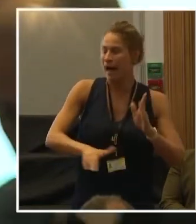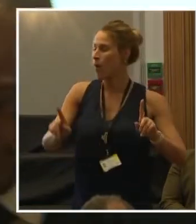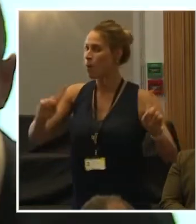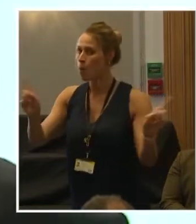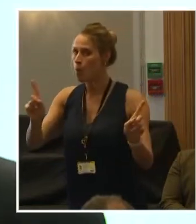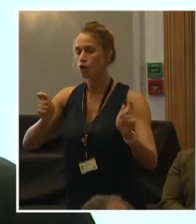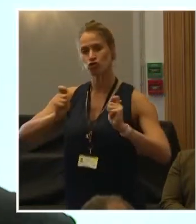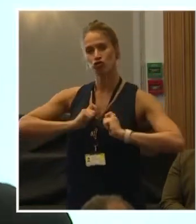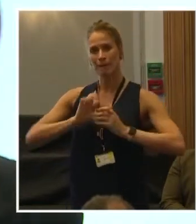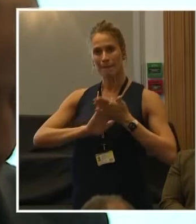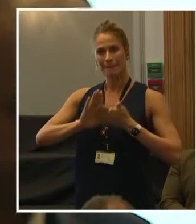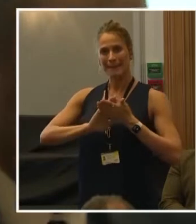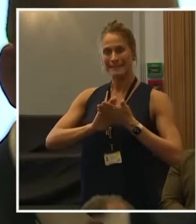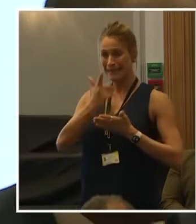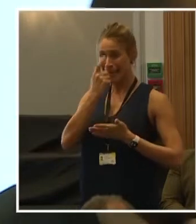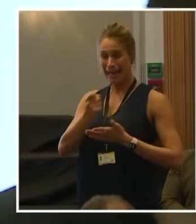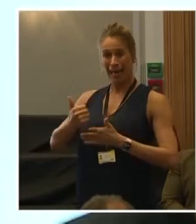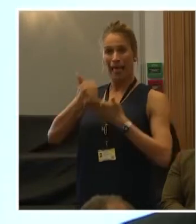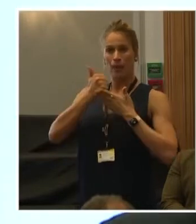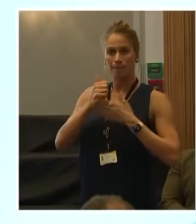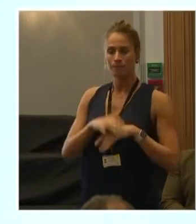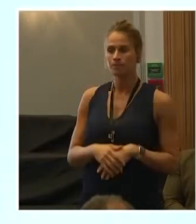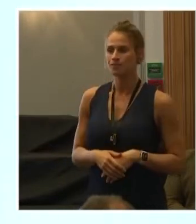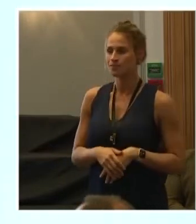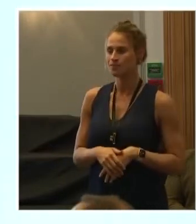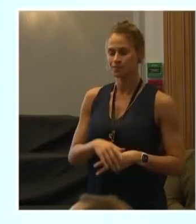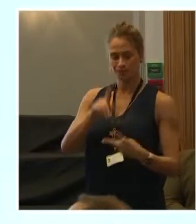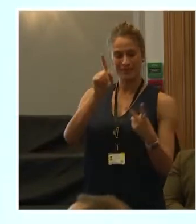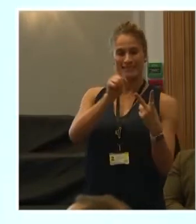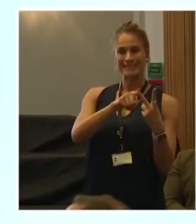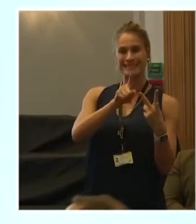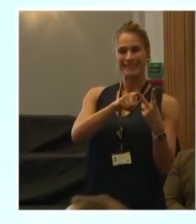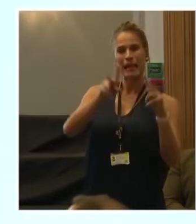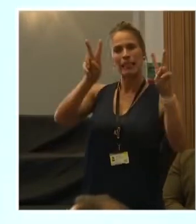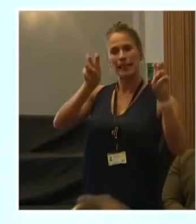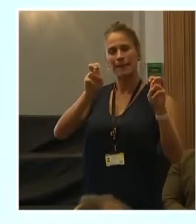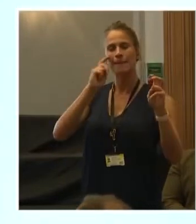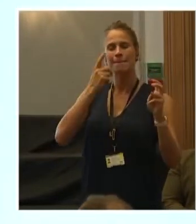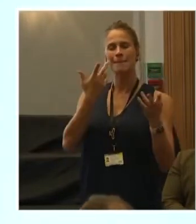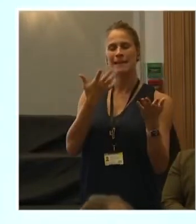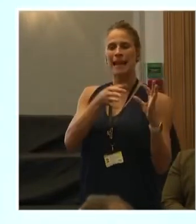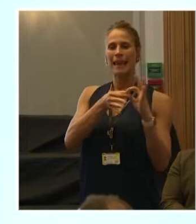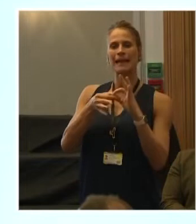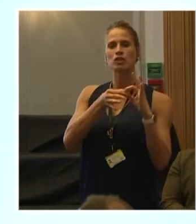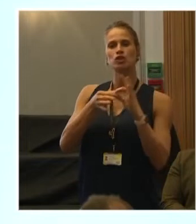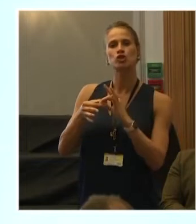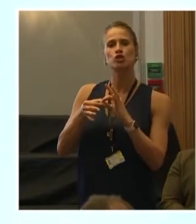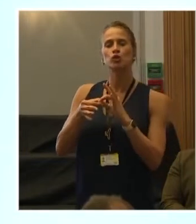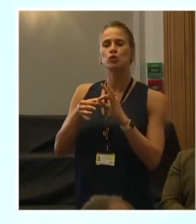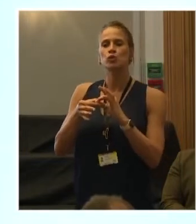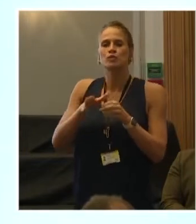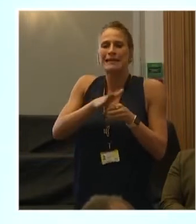the potential patients. Our second theme will be around genomics, to include any study of unsolved